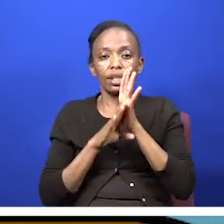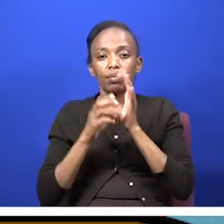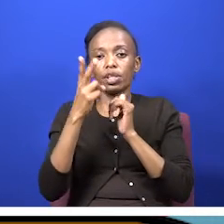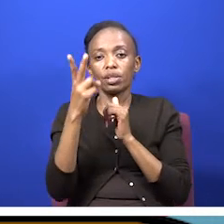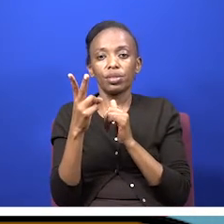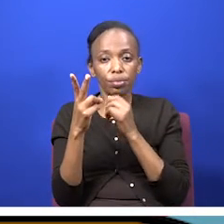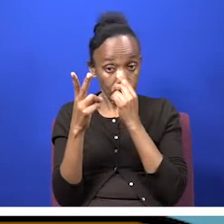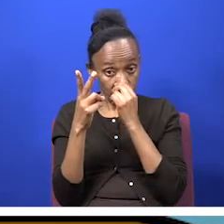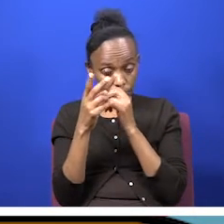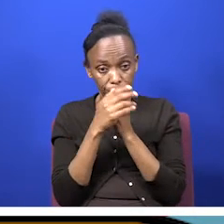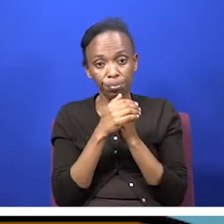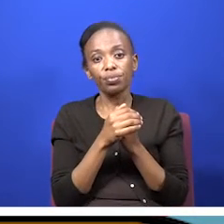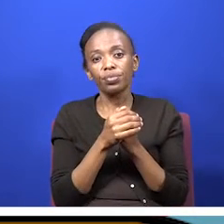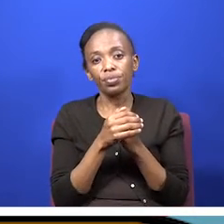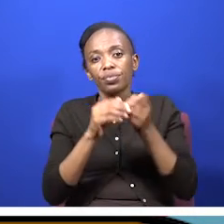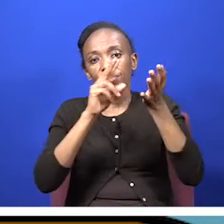Daniel chapter 2.